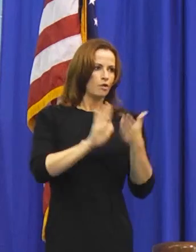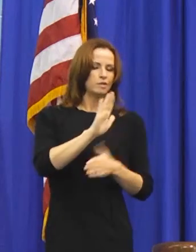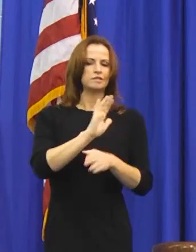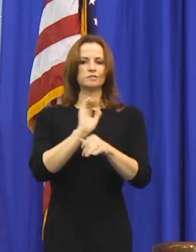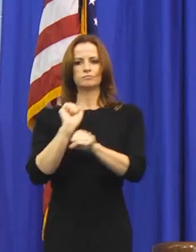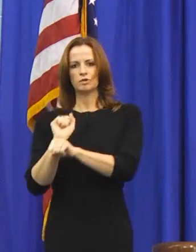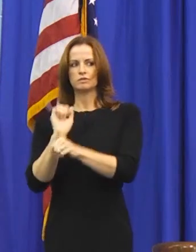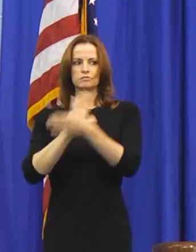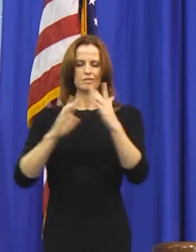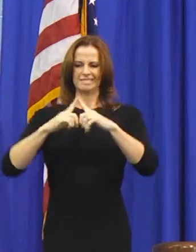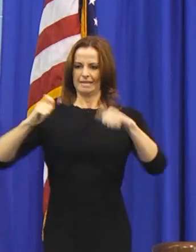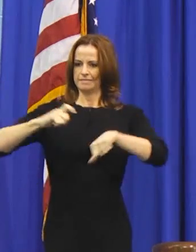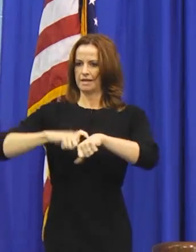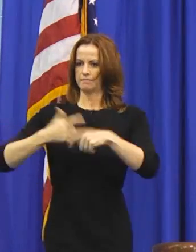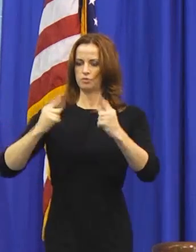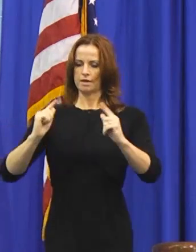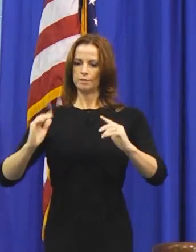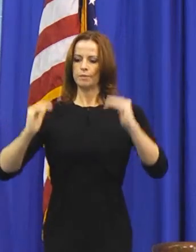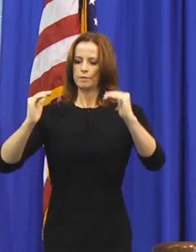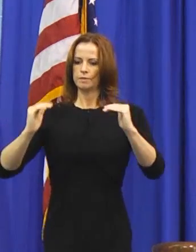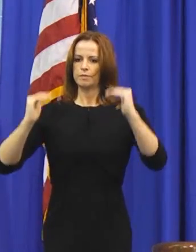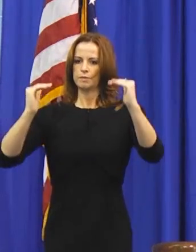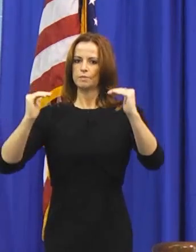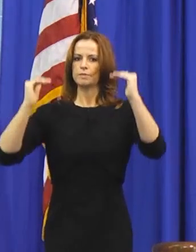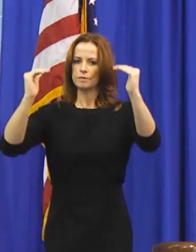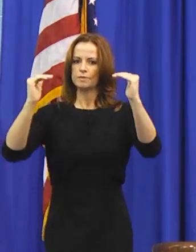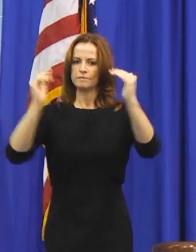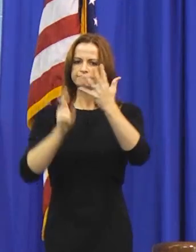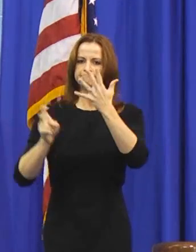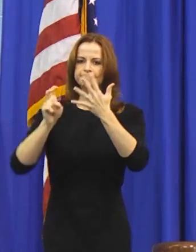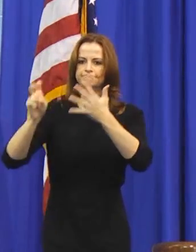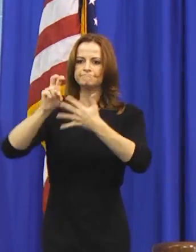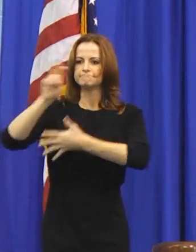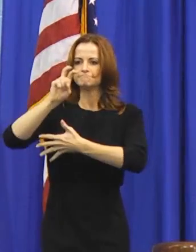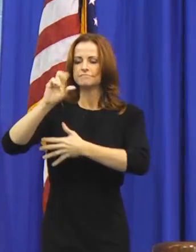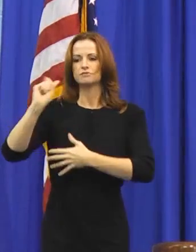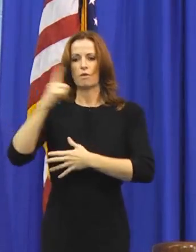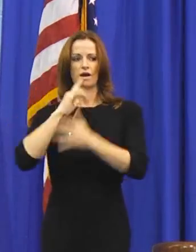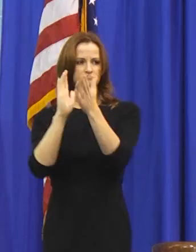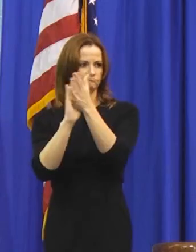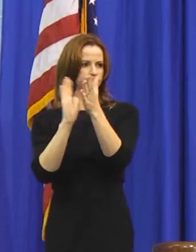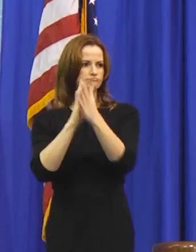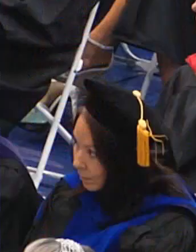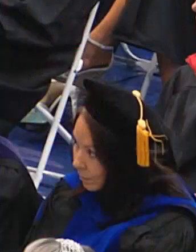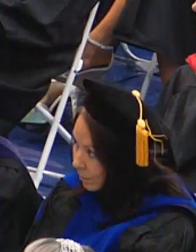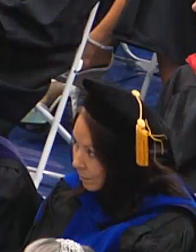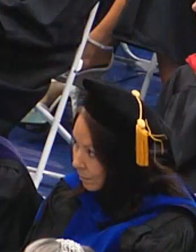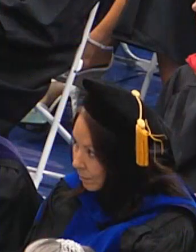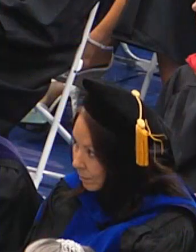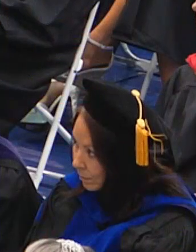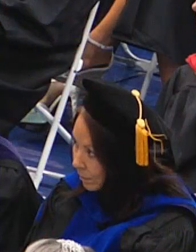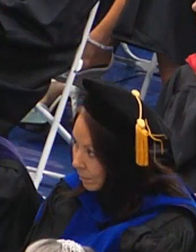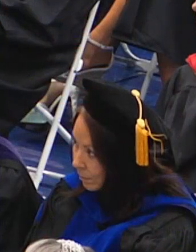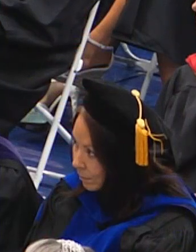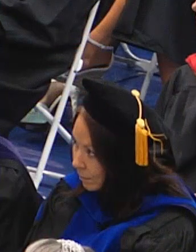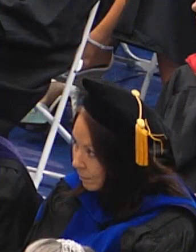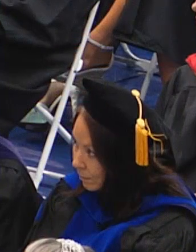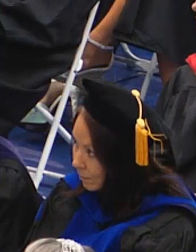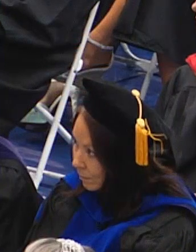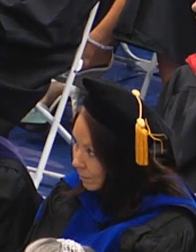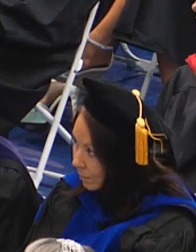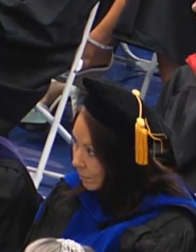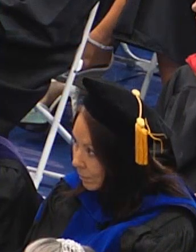training and your education levels up. So I commend you. But as you do start, now with this diploma in